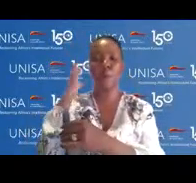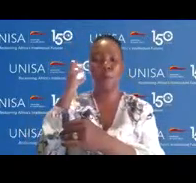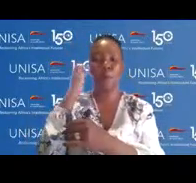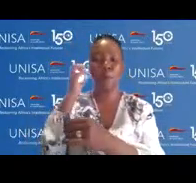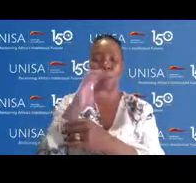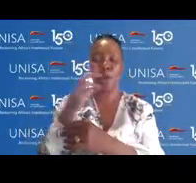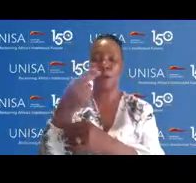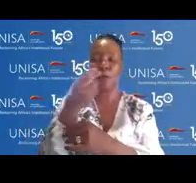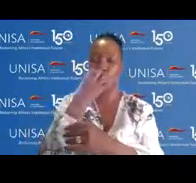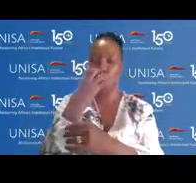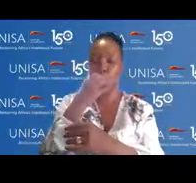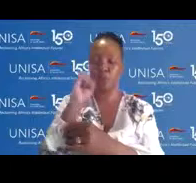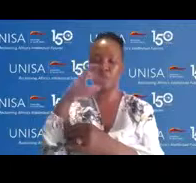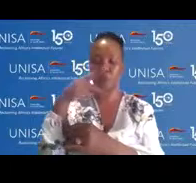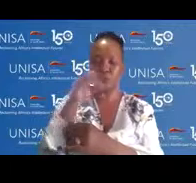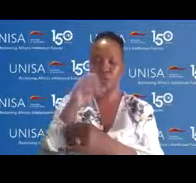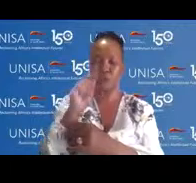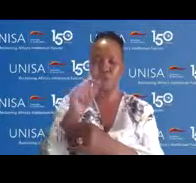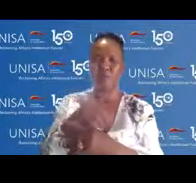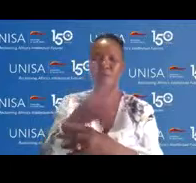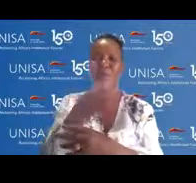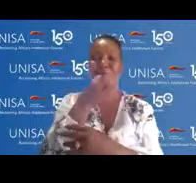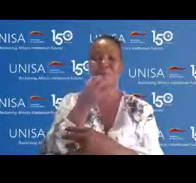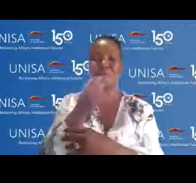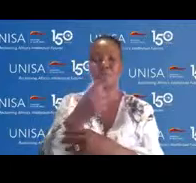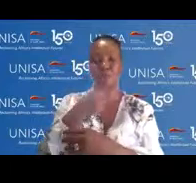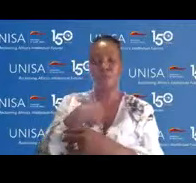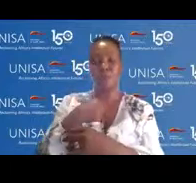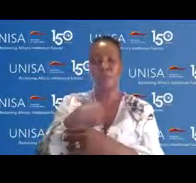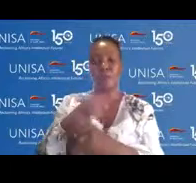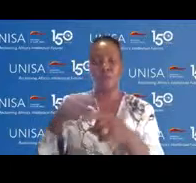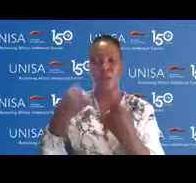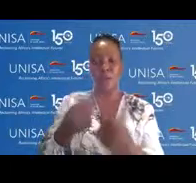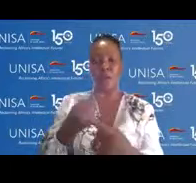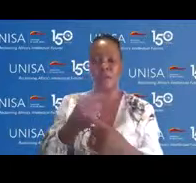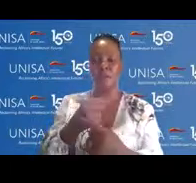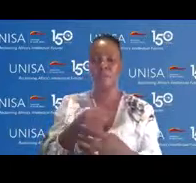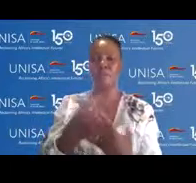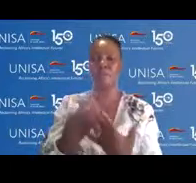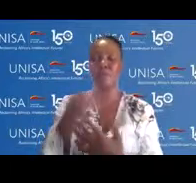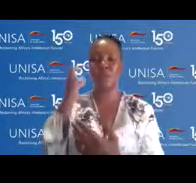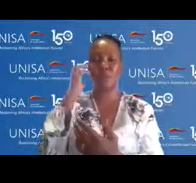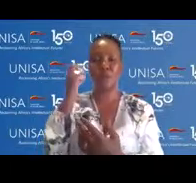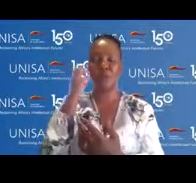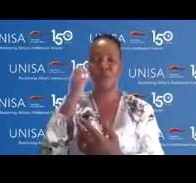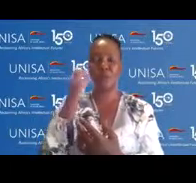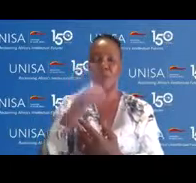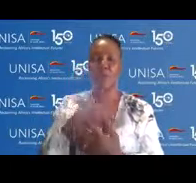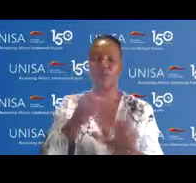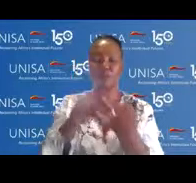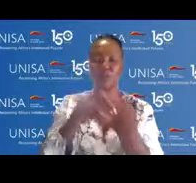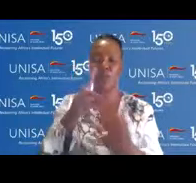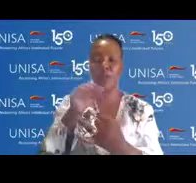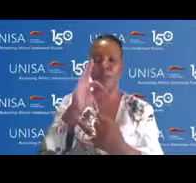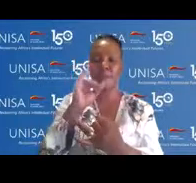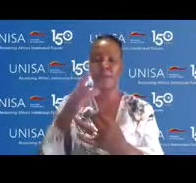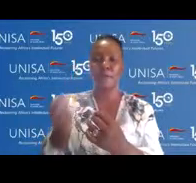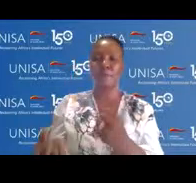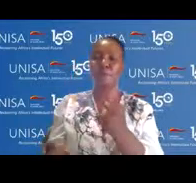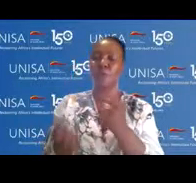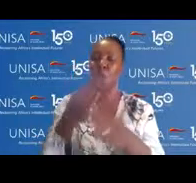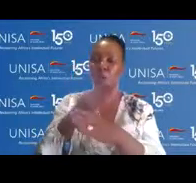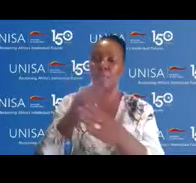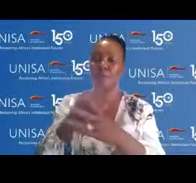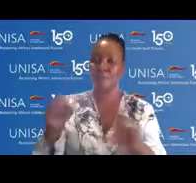it's going to say to me, okay, you can't have mobile hotspot and Wi-Fi running at the same time. It's one or the other. Do I switch